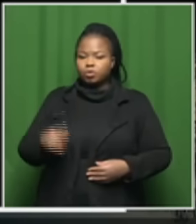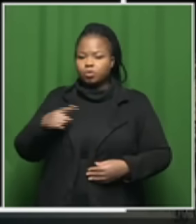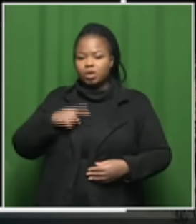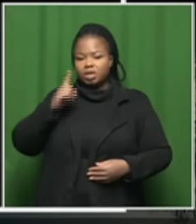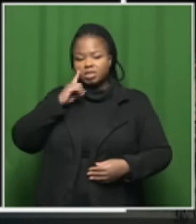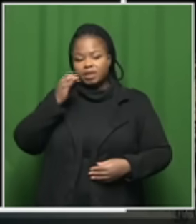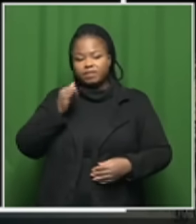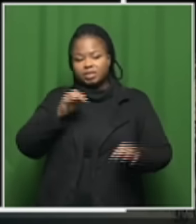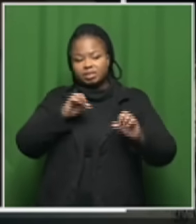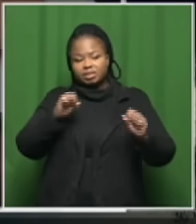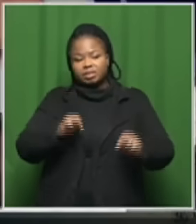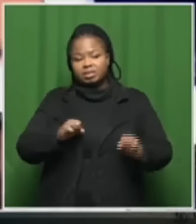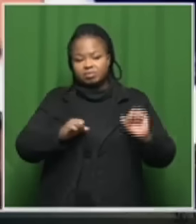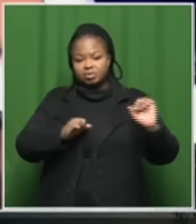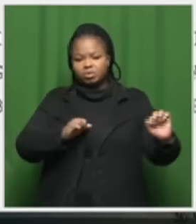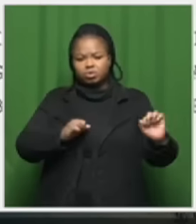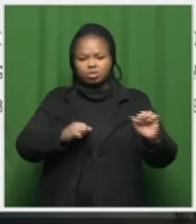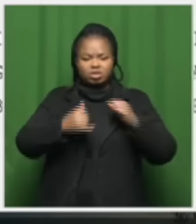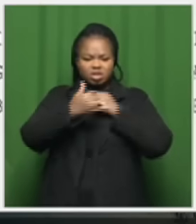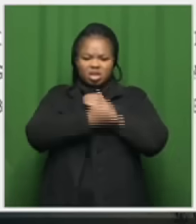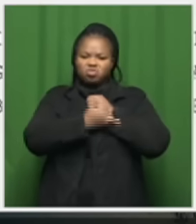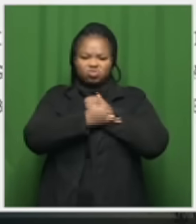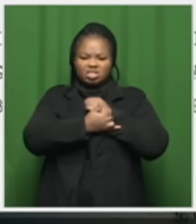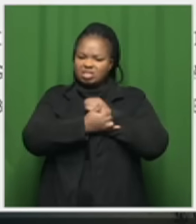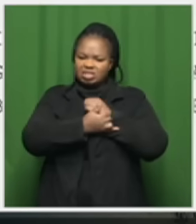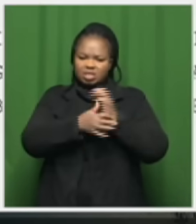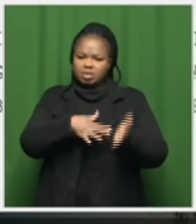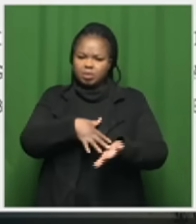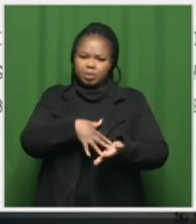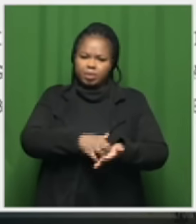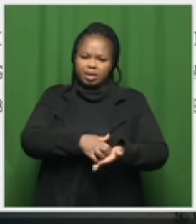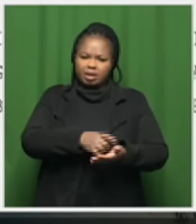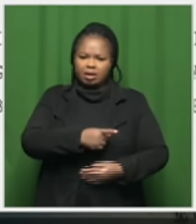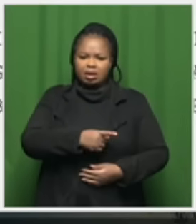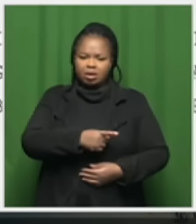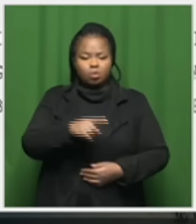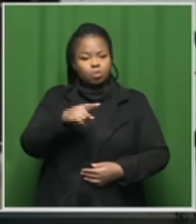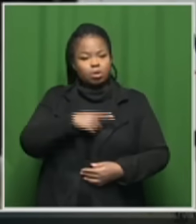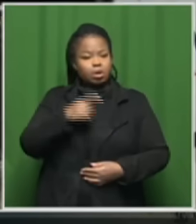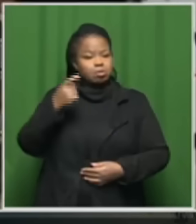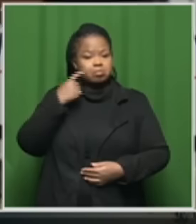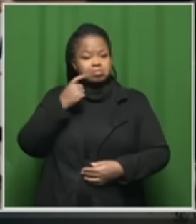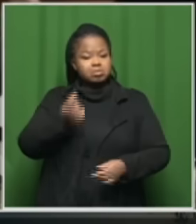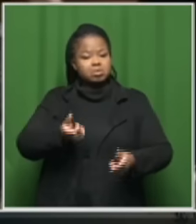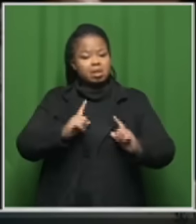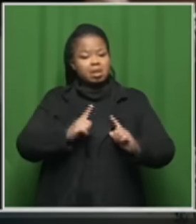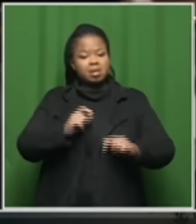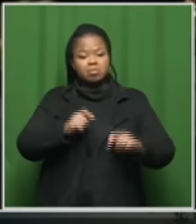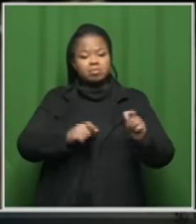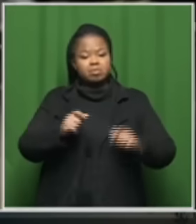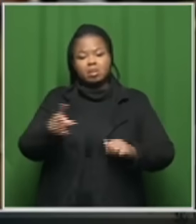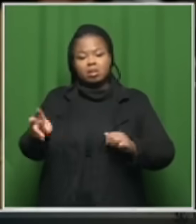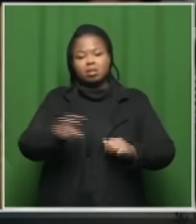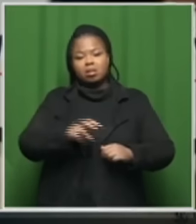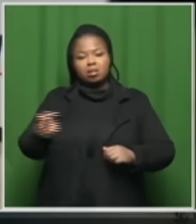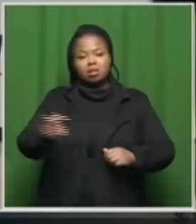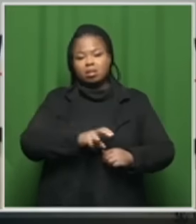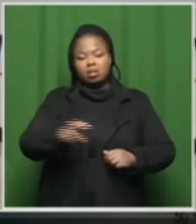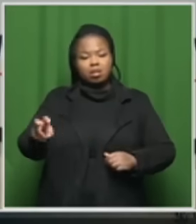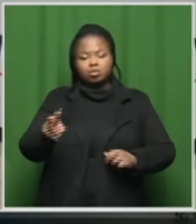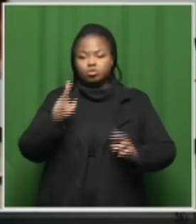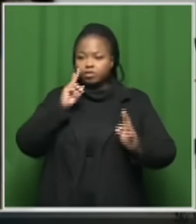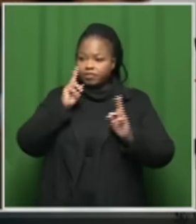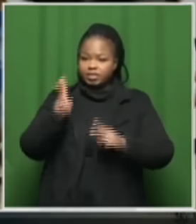those countries is not up to standard, where you can be able to allow people coming from that country to